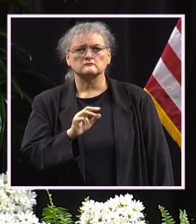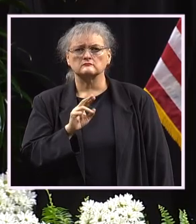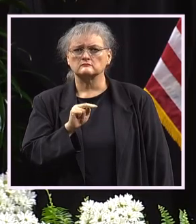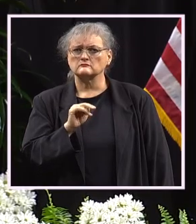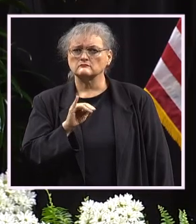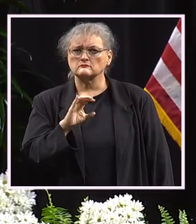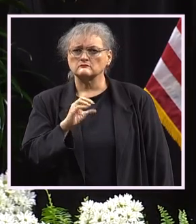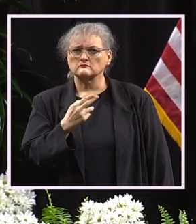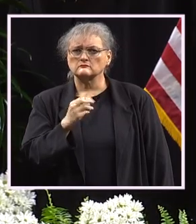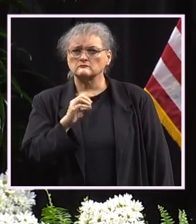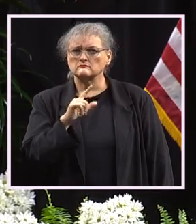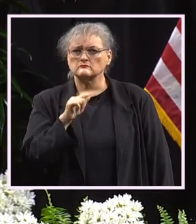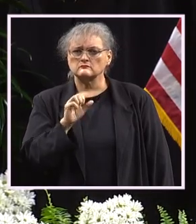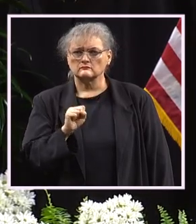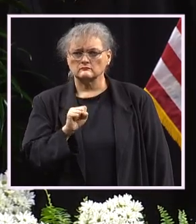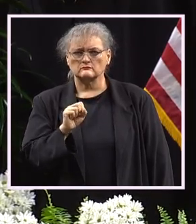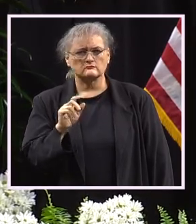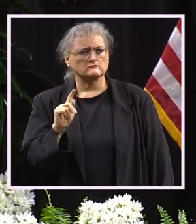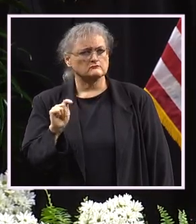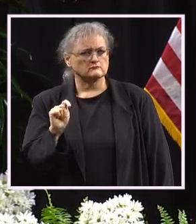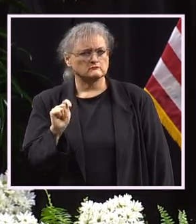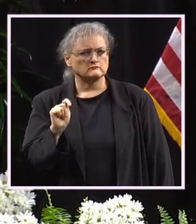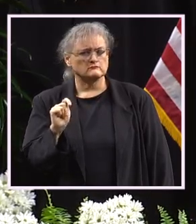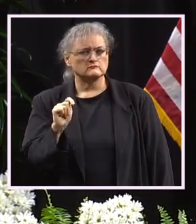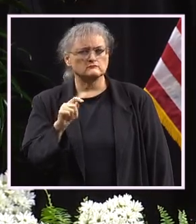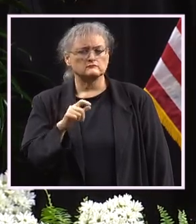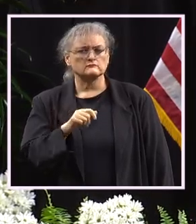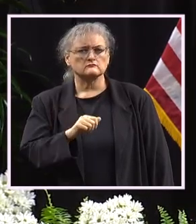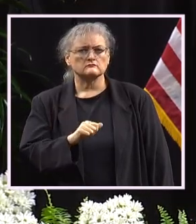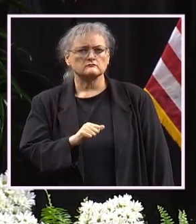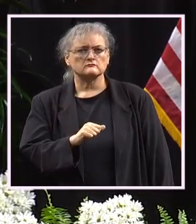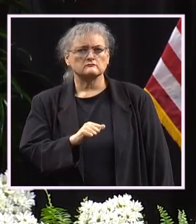Nicholas S. Torrescano, cum laude.